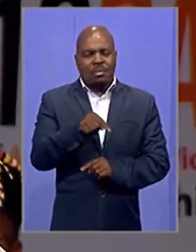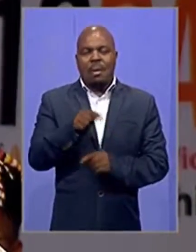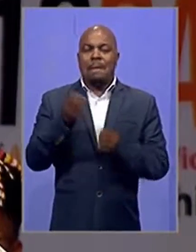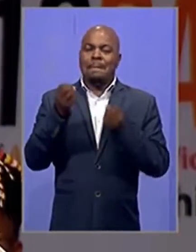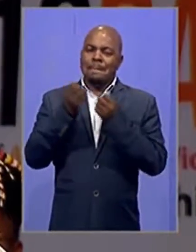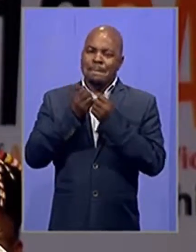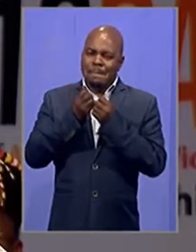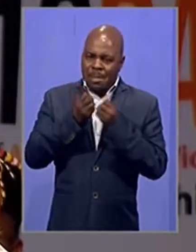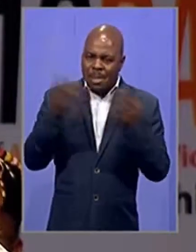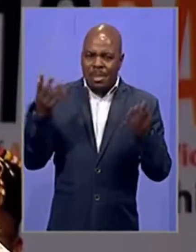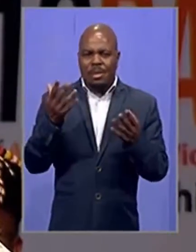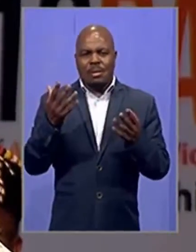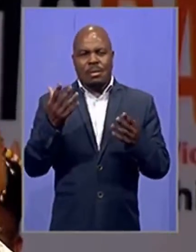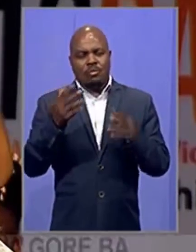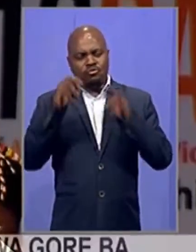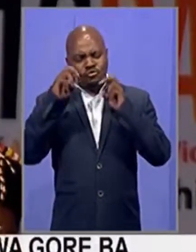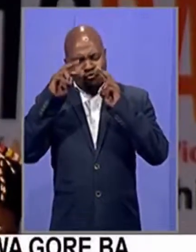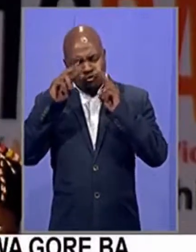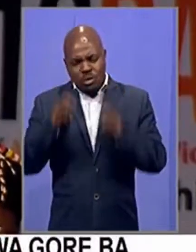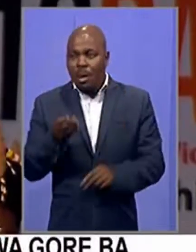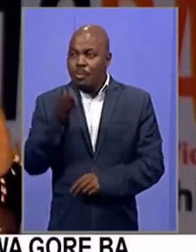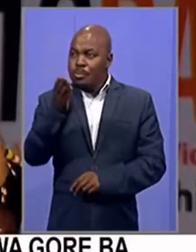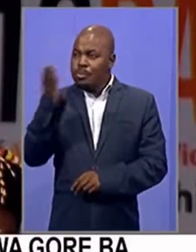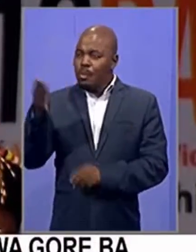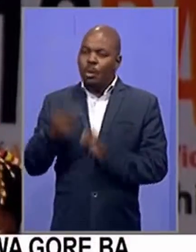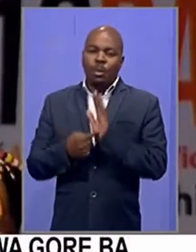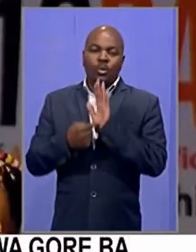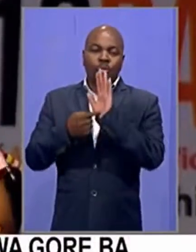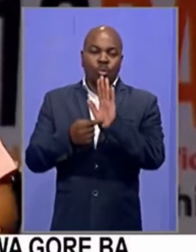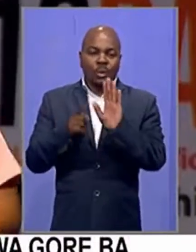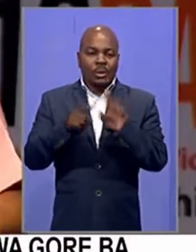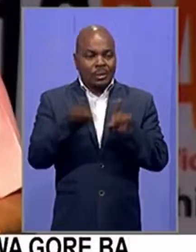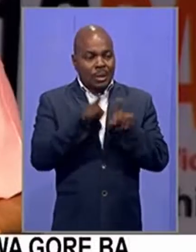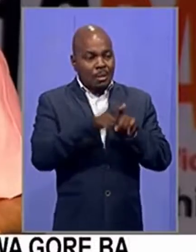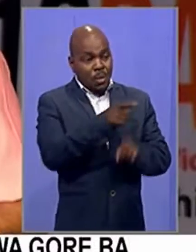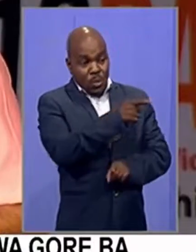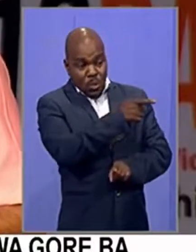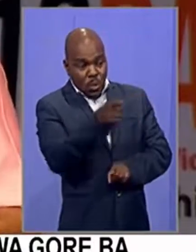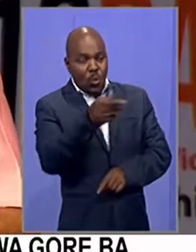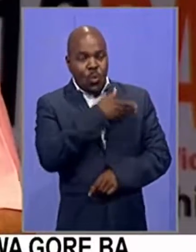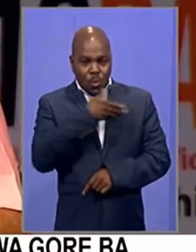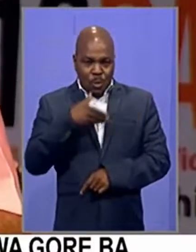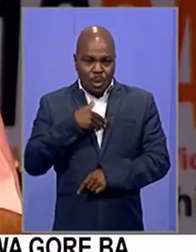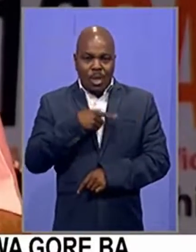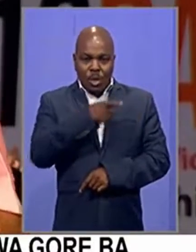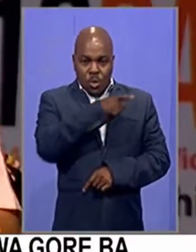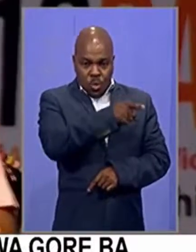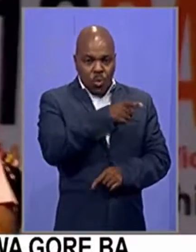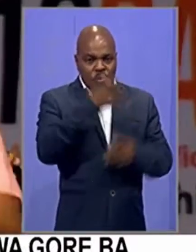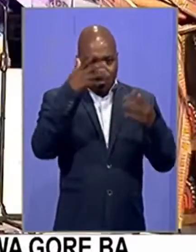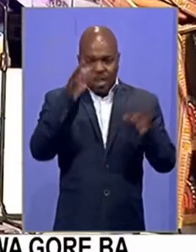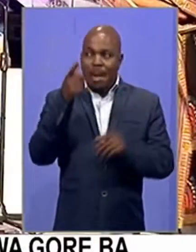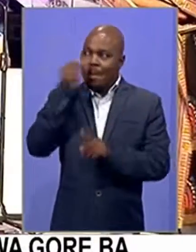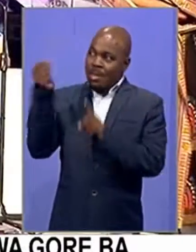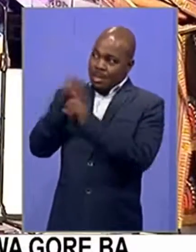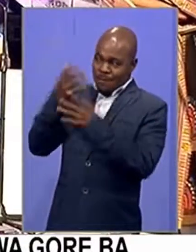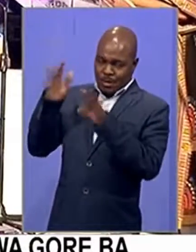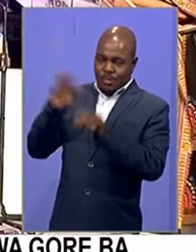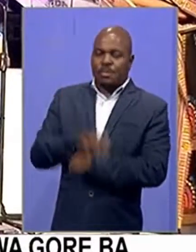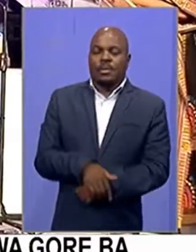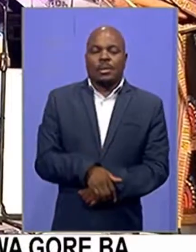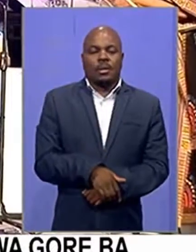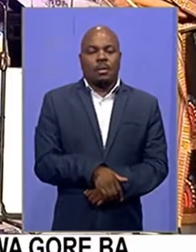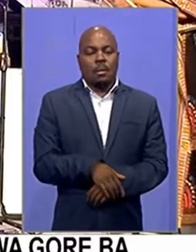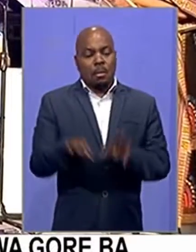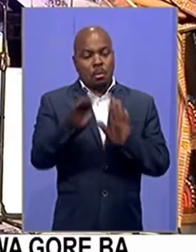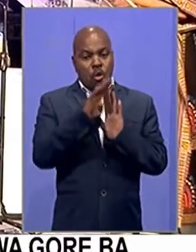of material and research showing that you also as women have also violated men. Letsholo leo